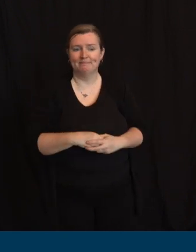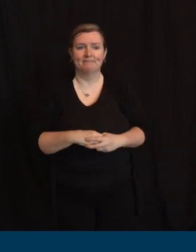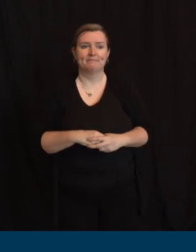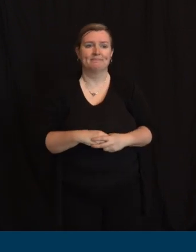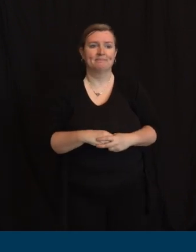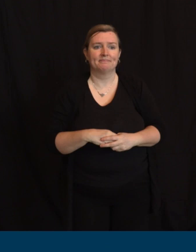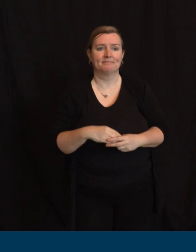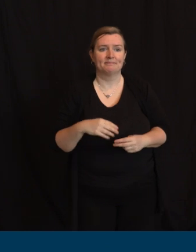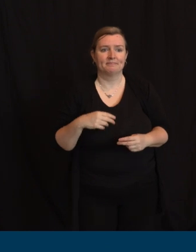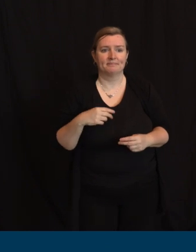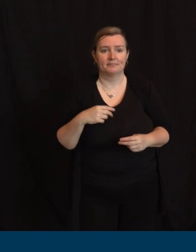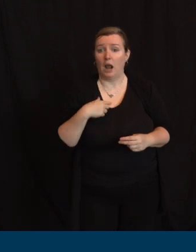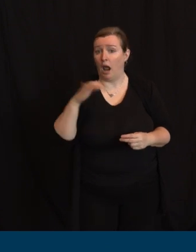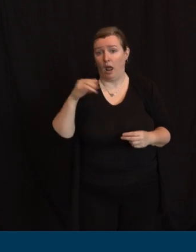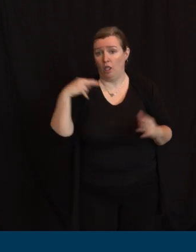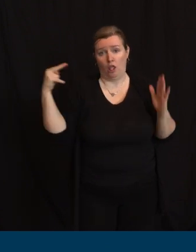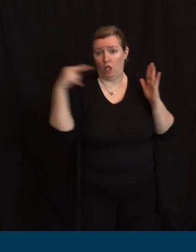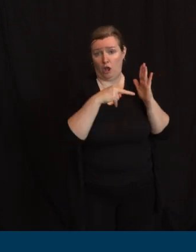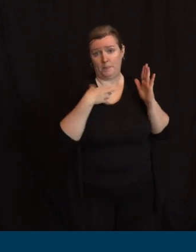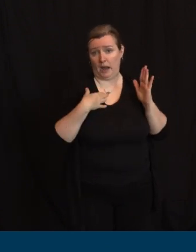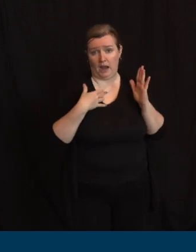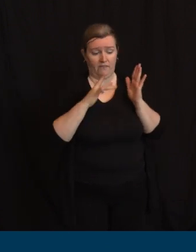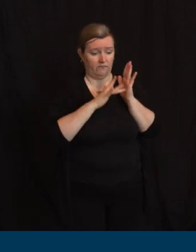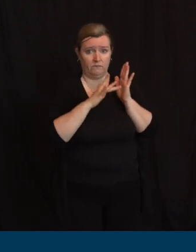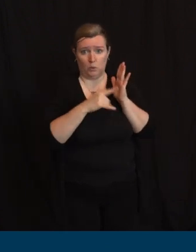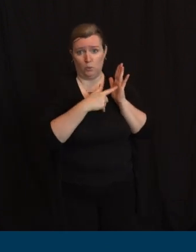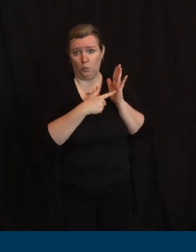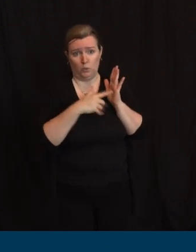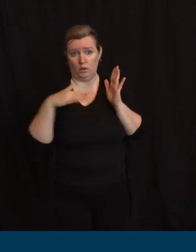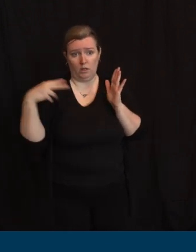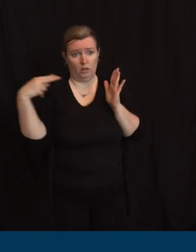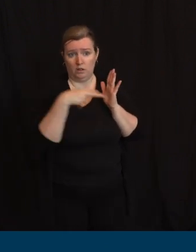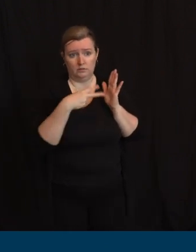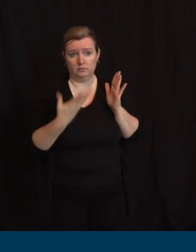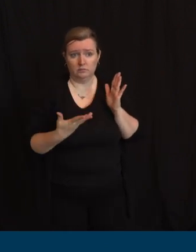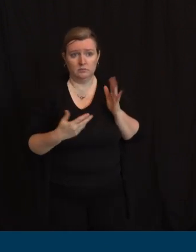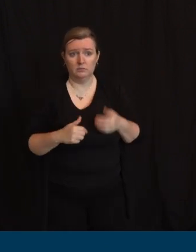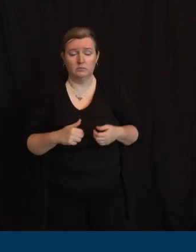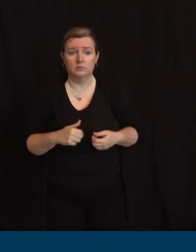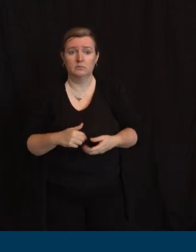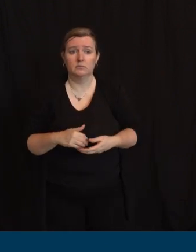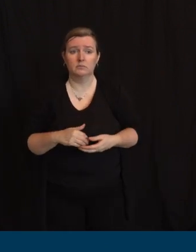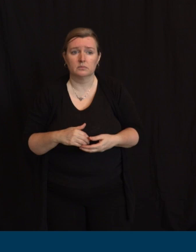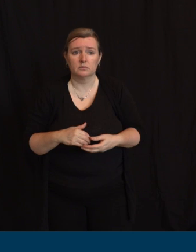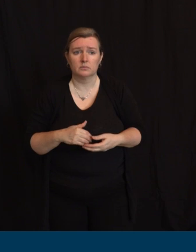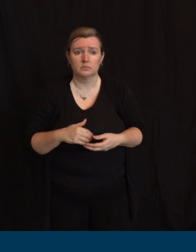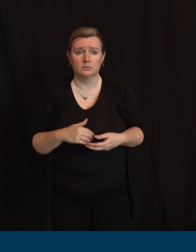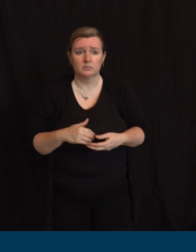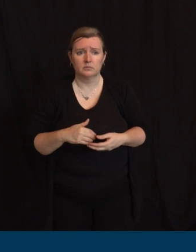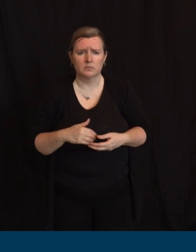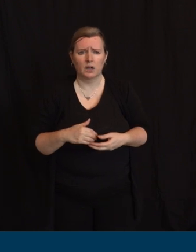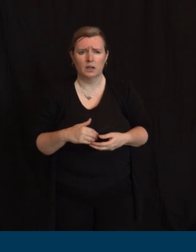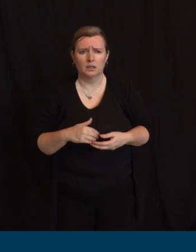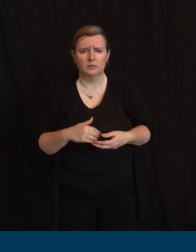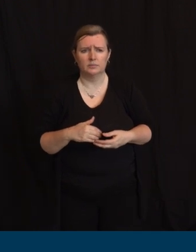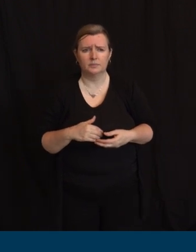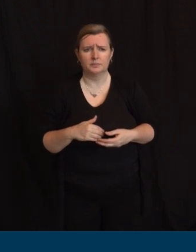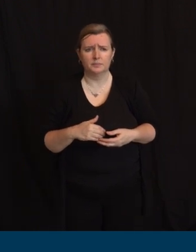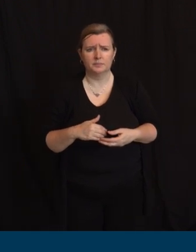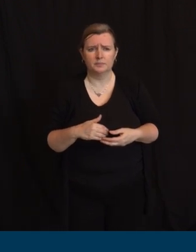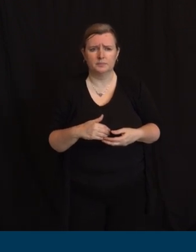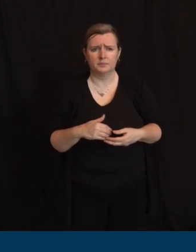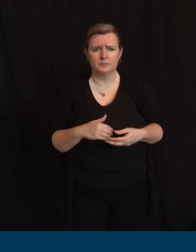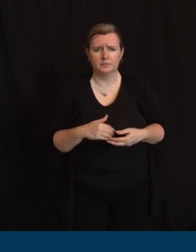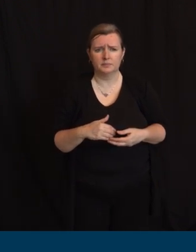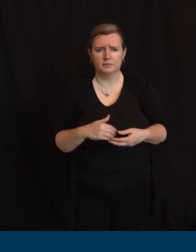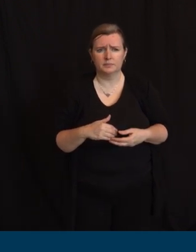phone because we have reported the Andover situation to the